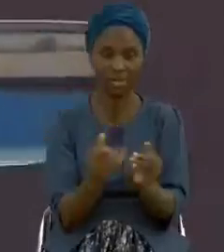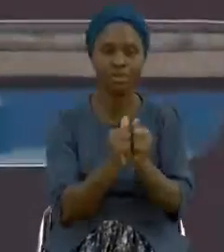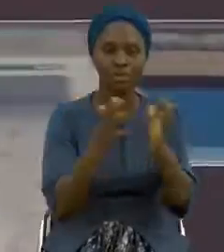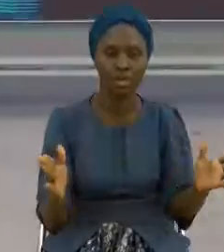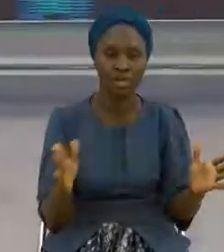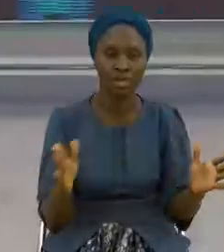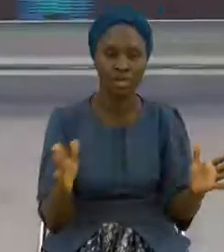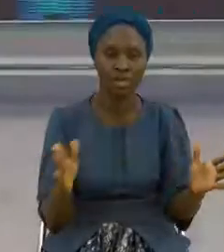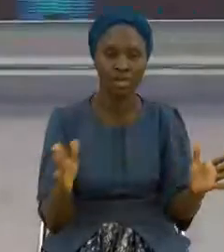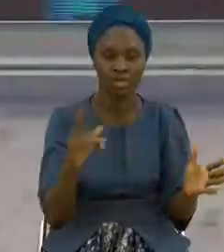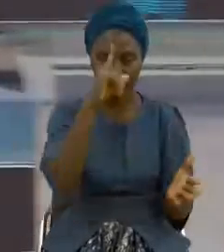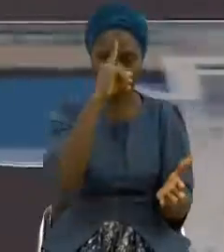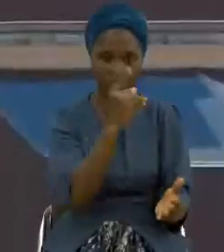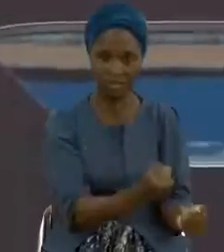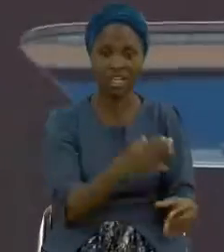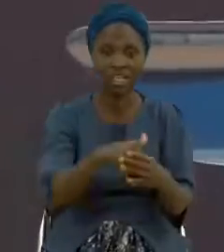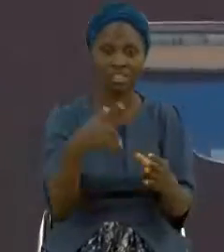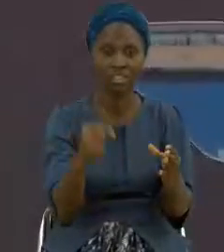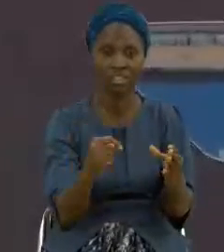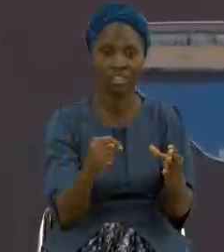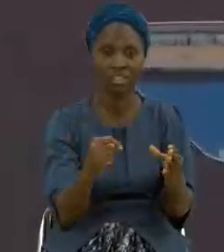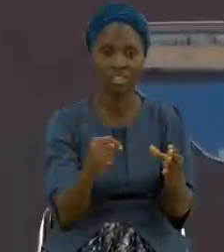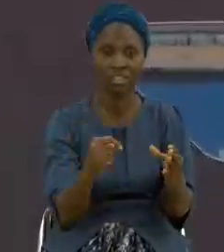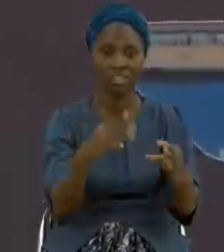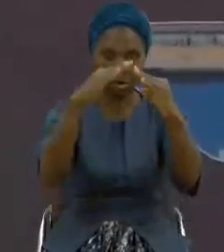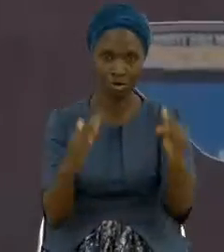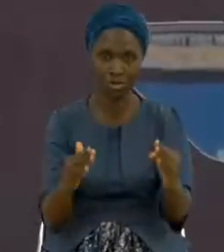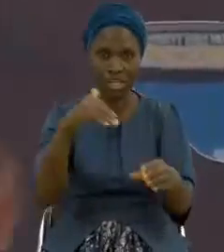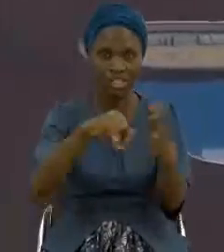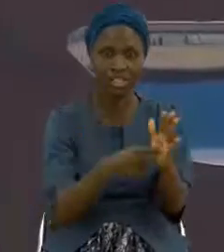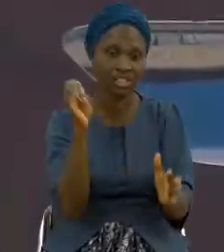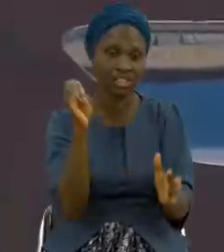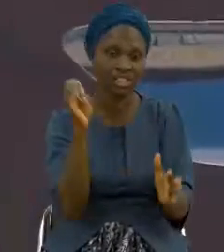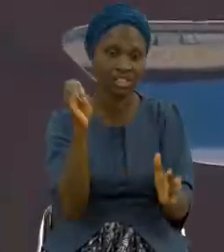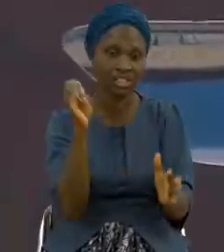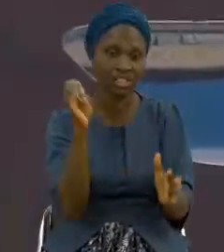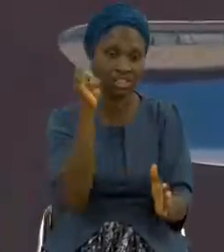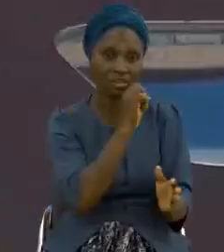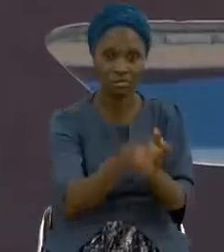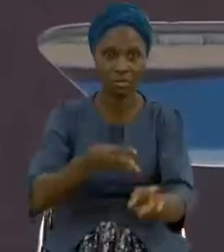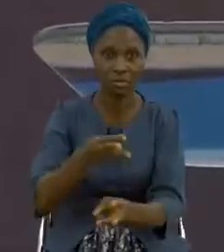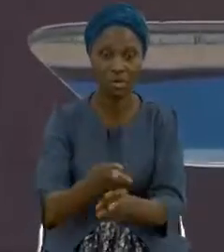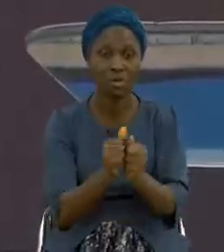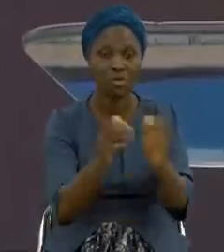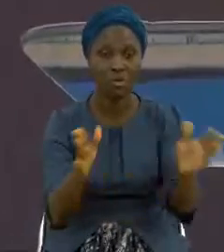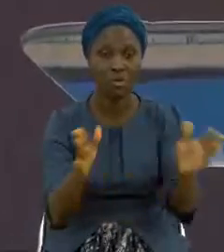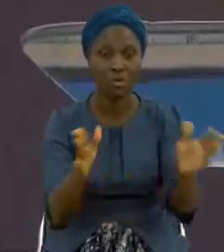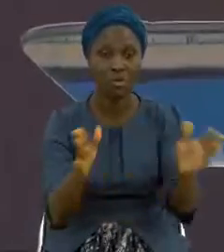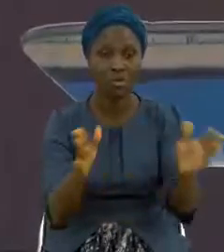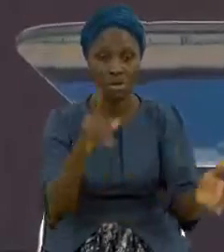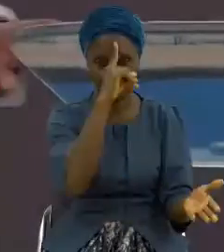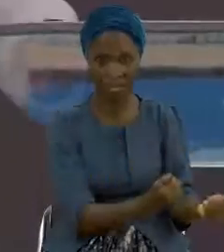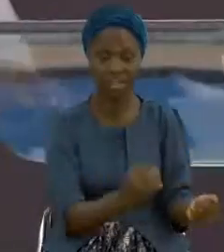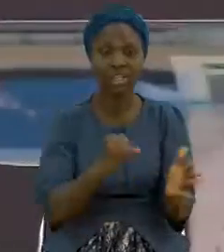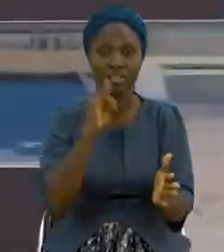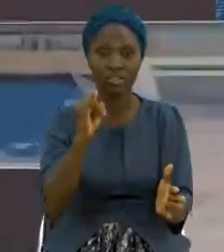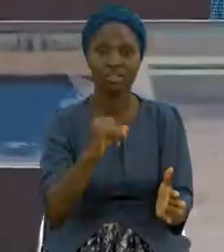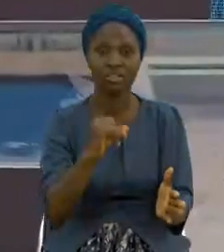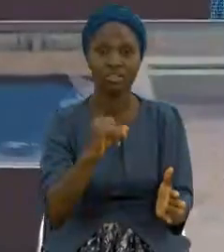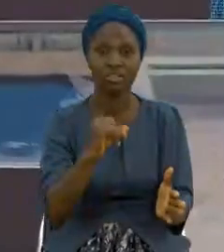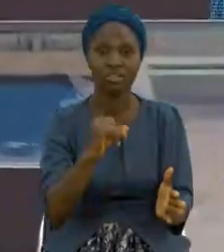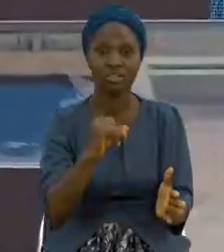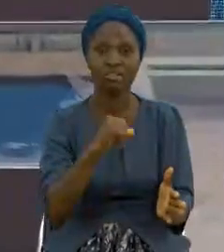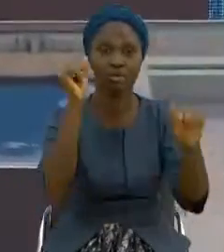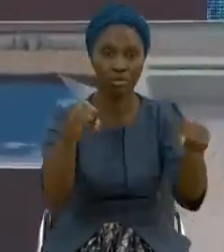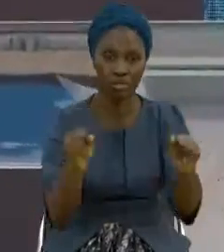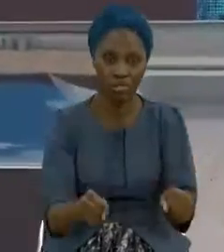this evil world, without faith, it's impossible to please God. For he